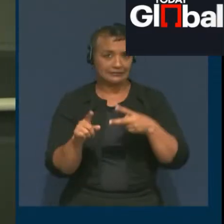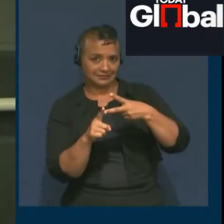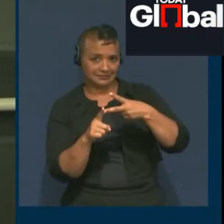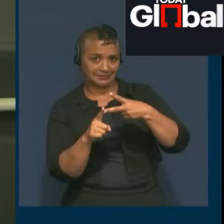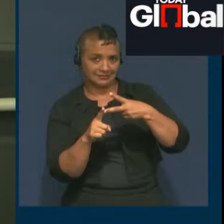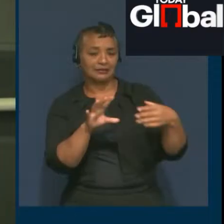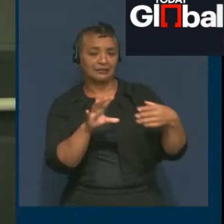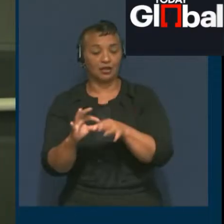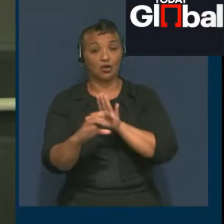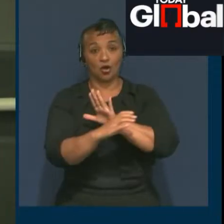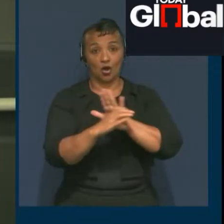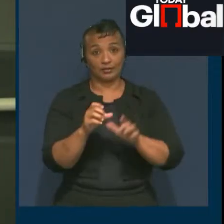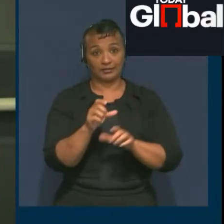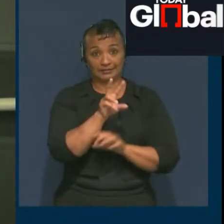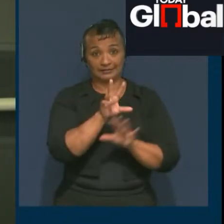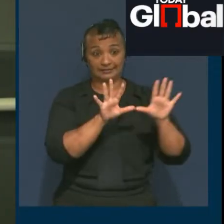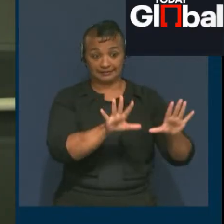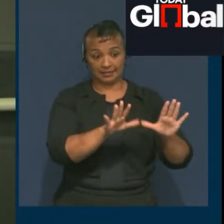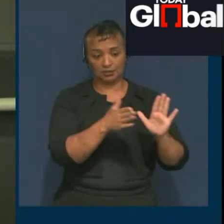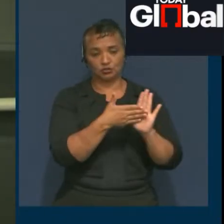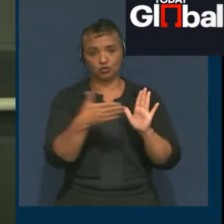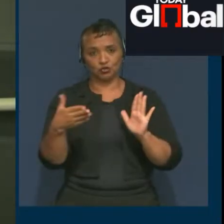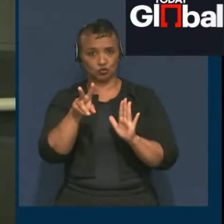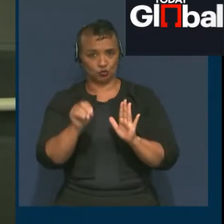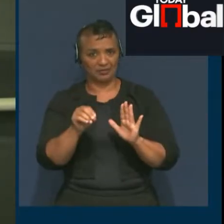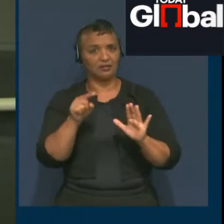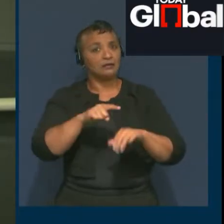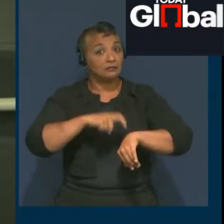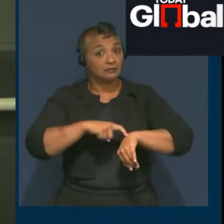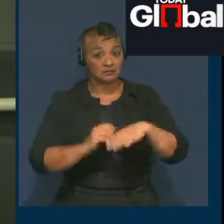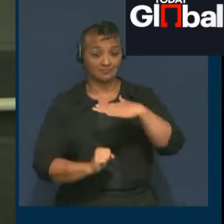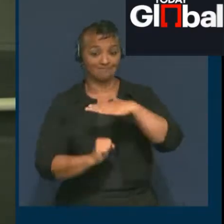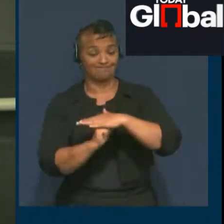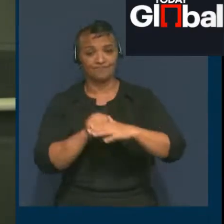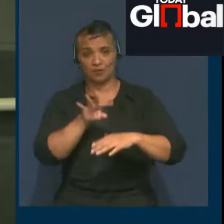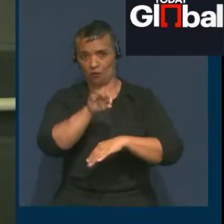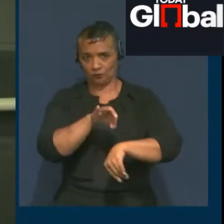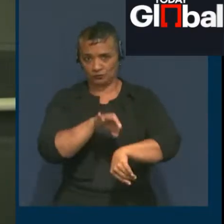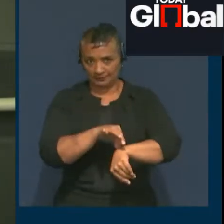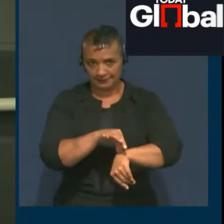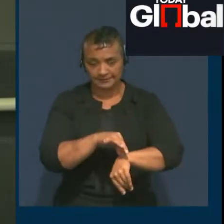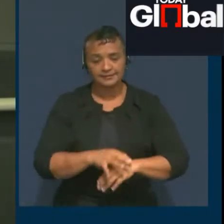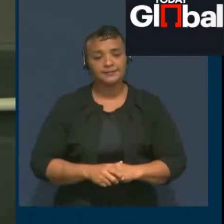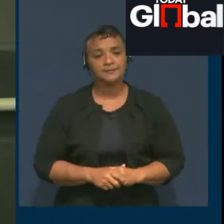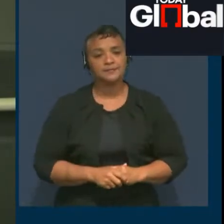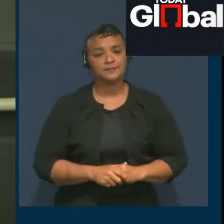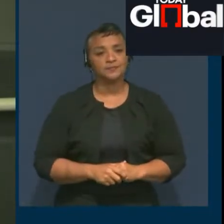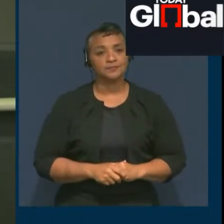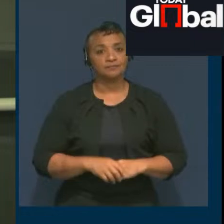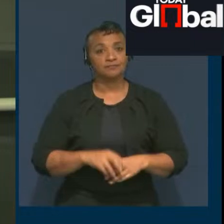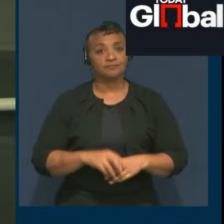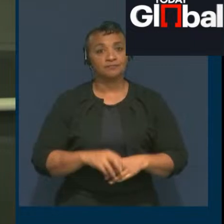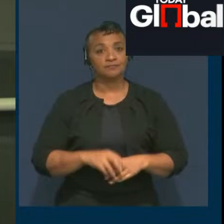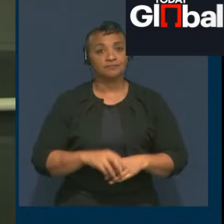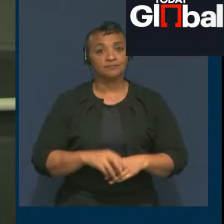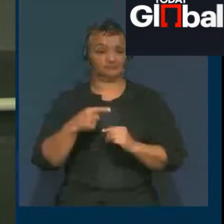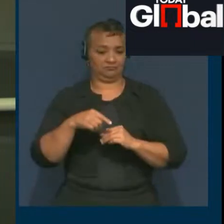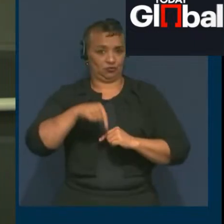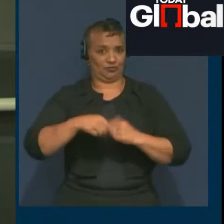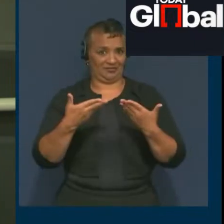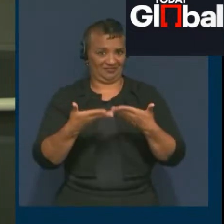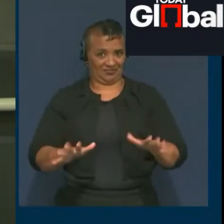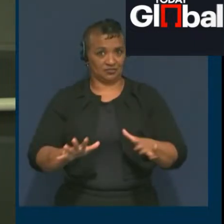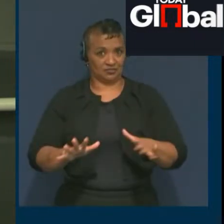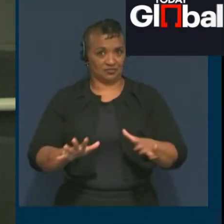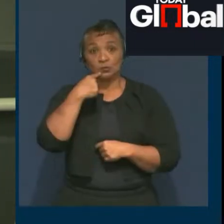Article 10 to 20, for 40 minutes. This will bring us to the close to the first day. Tomorrow we